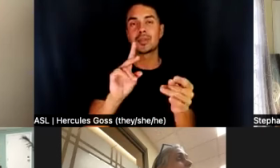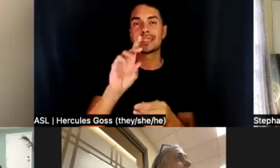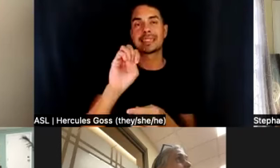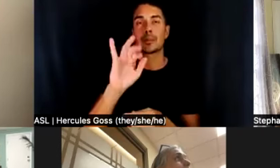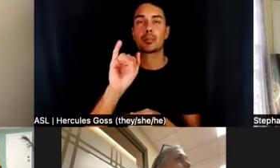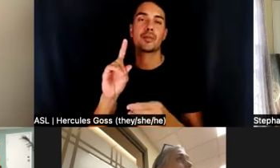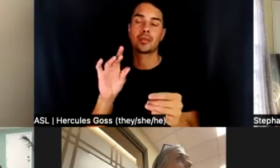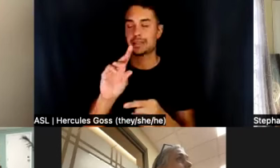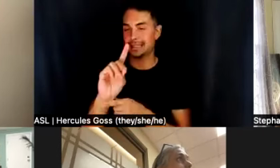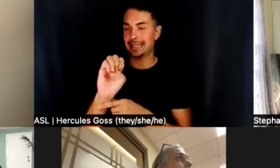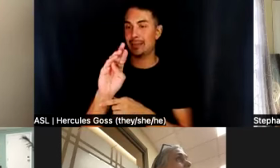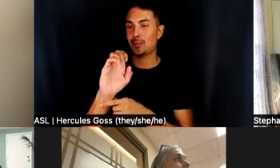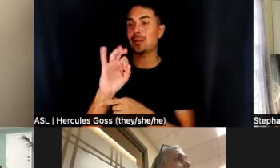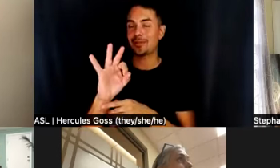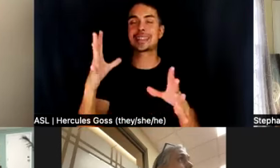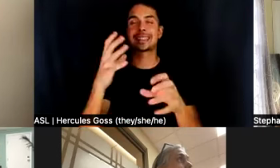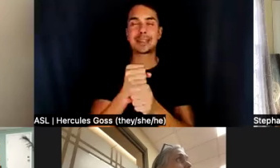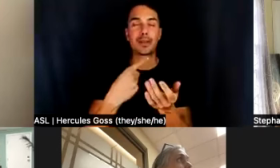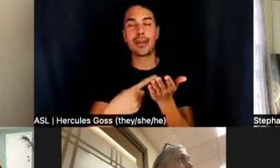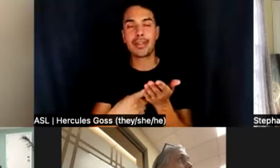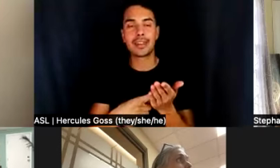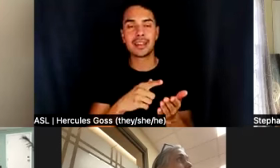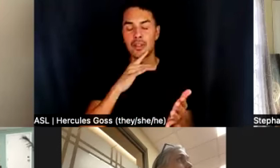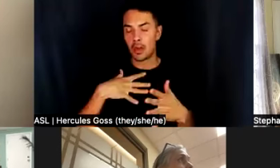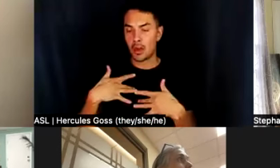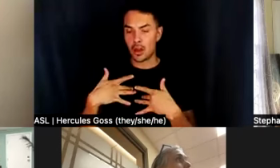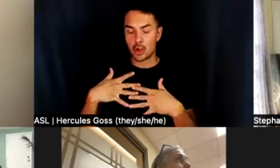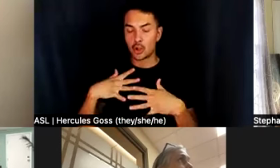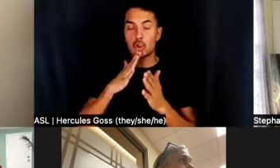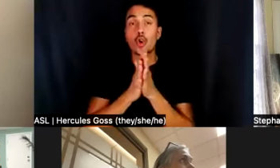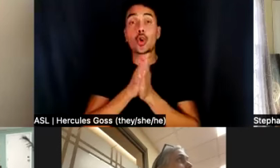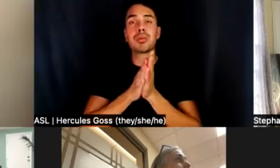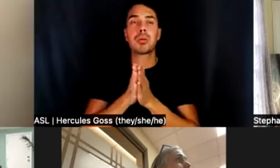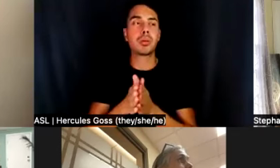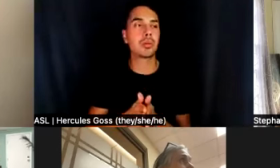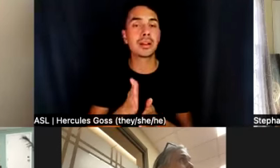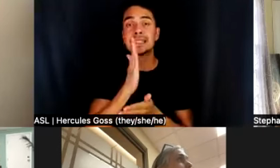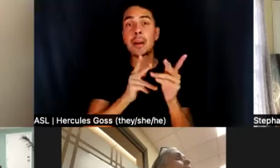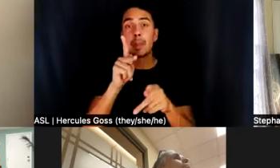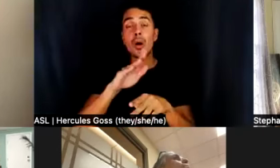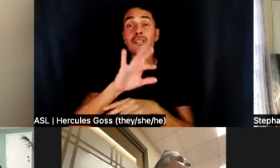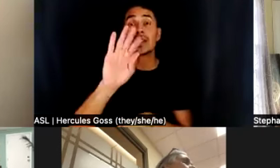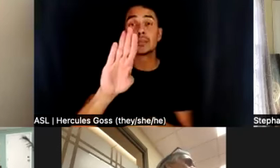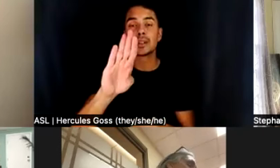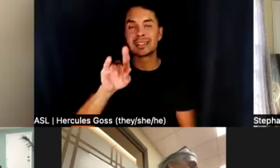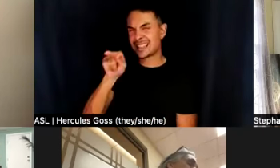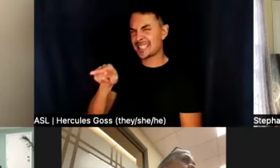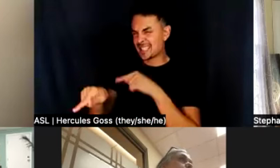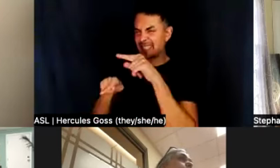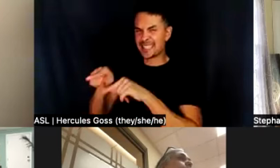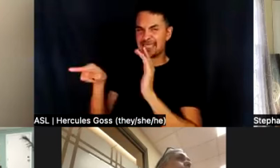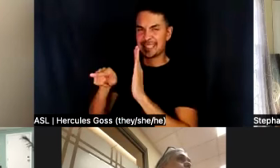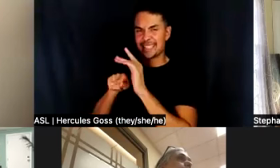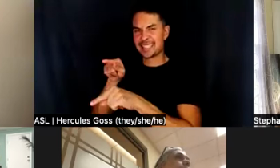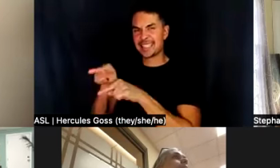discouraged and couldn't believe, even people were attacking the victim on Facebook. And,